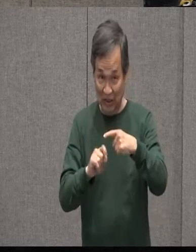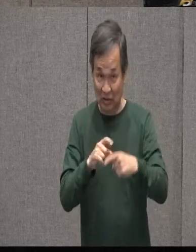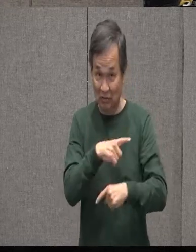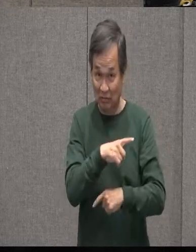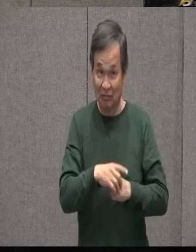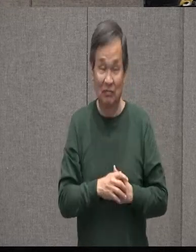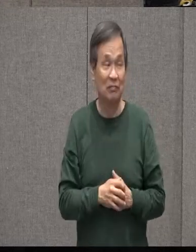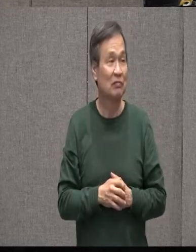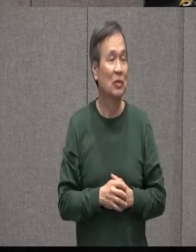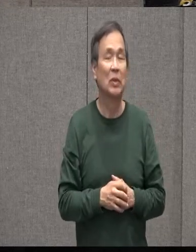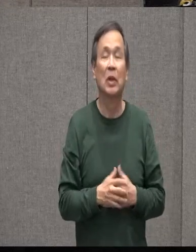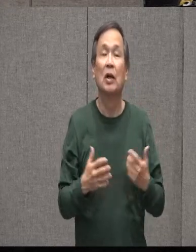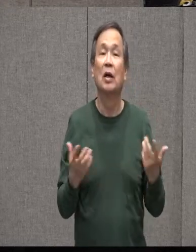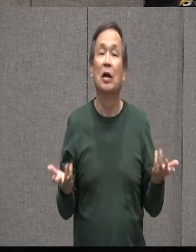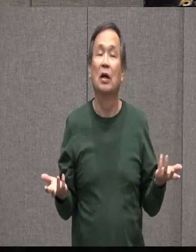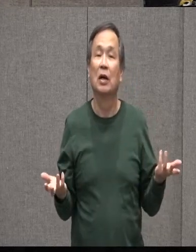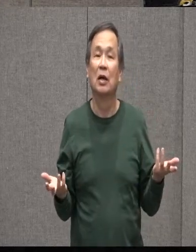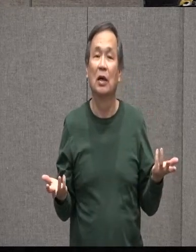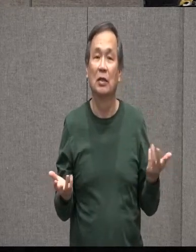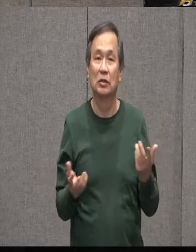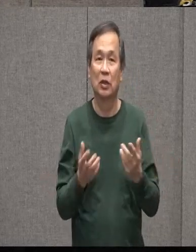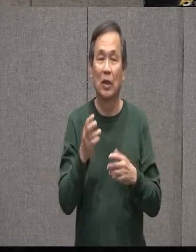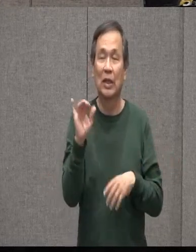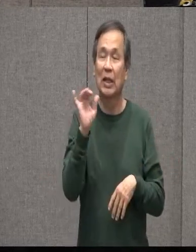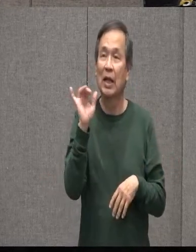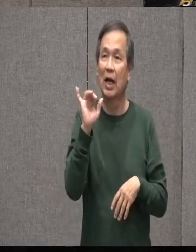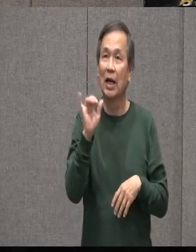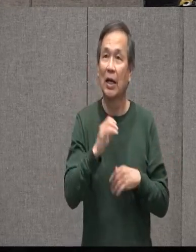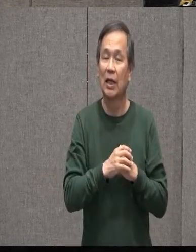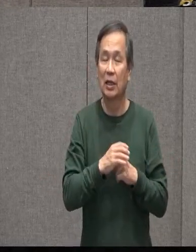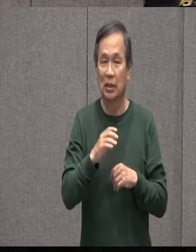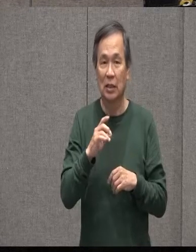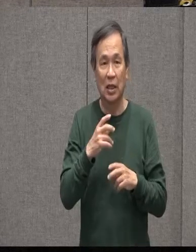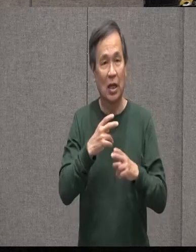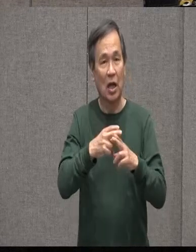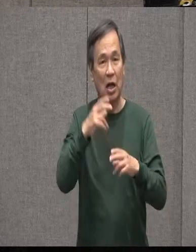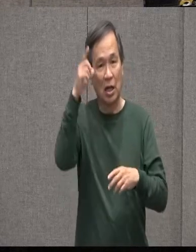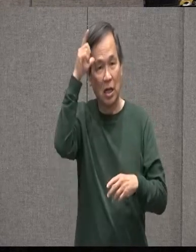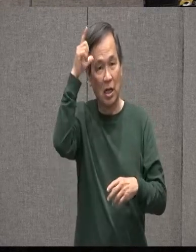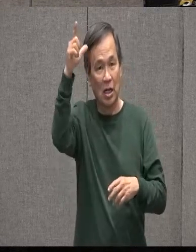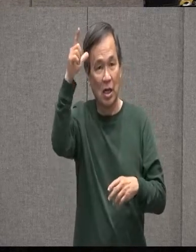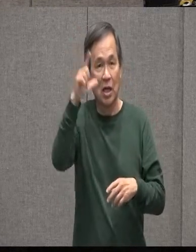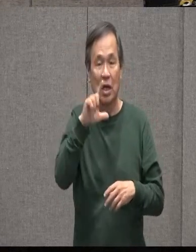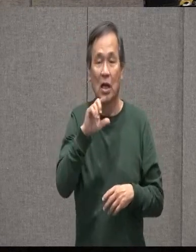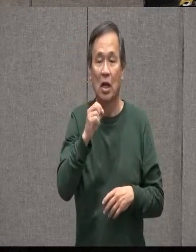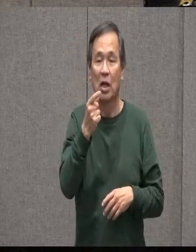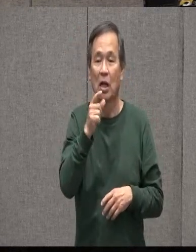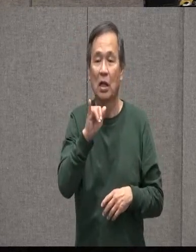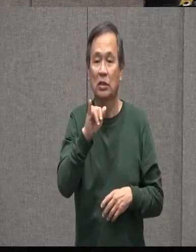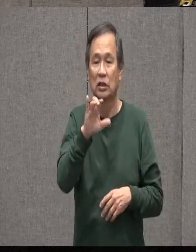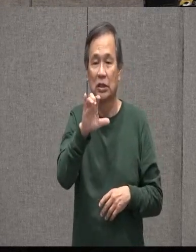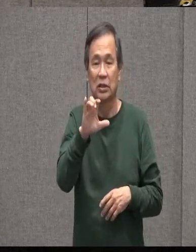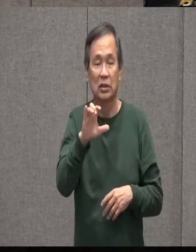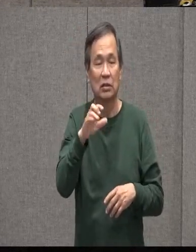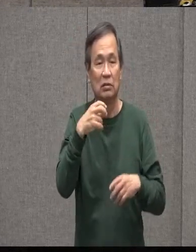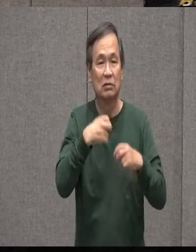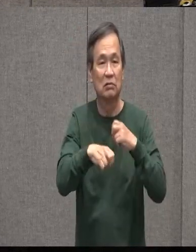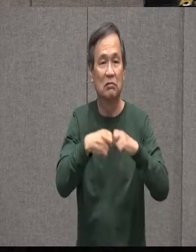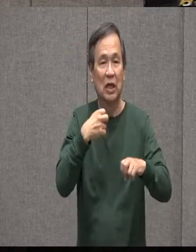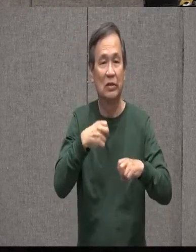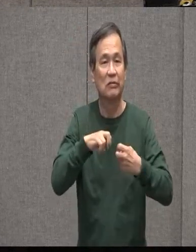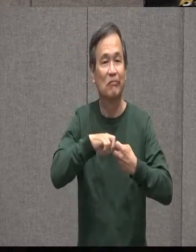inside the puzzle. Okay, you cannot duplicate any of those numbers in any of the